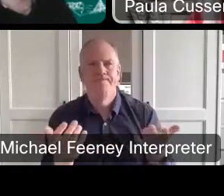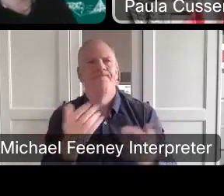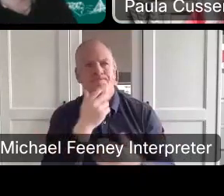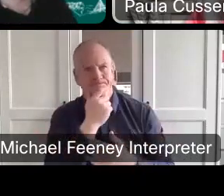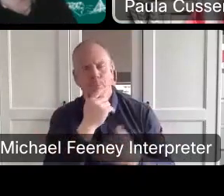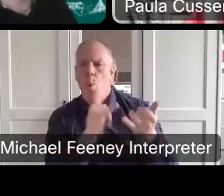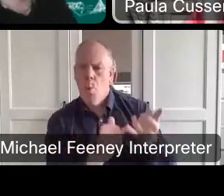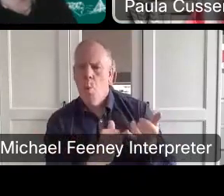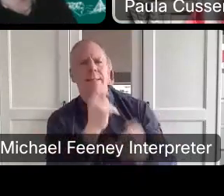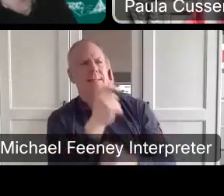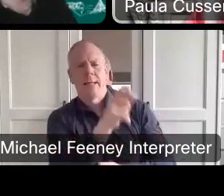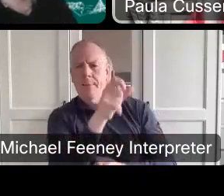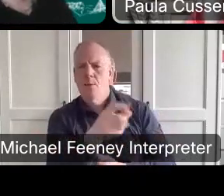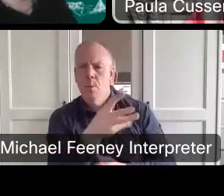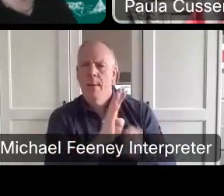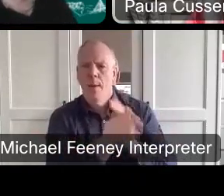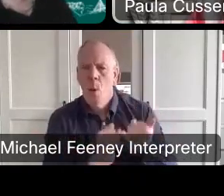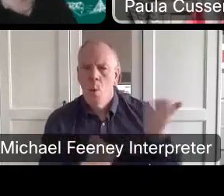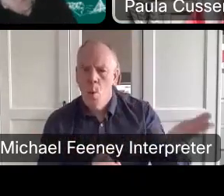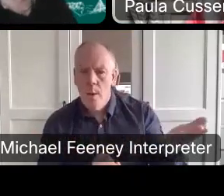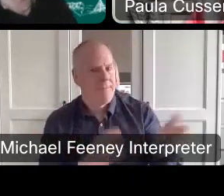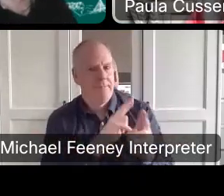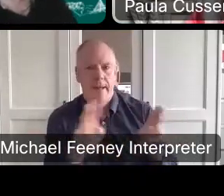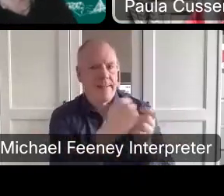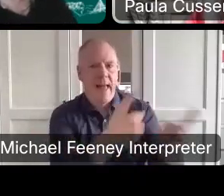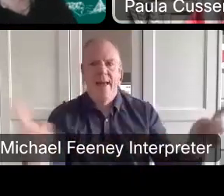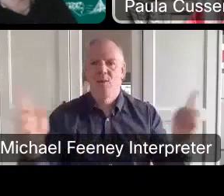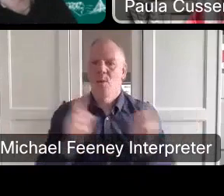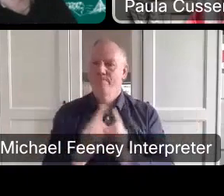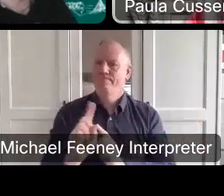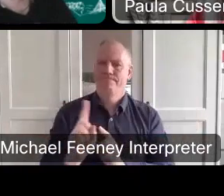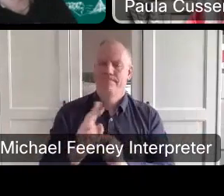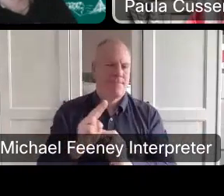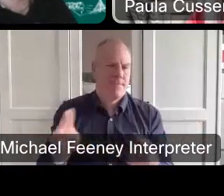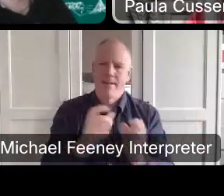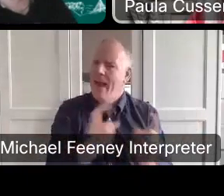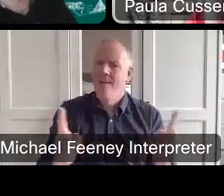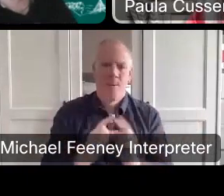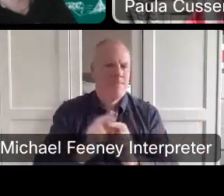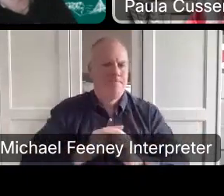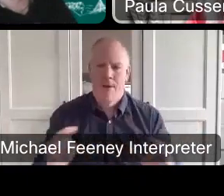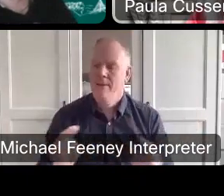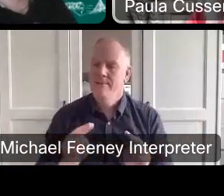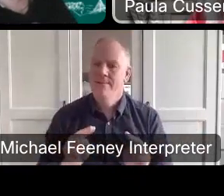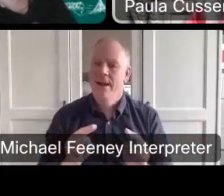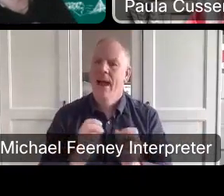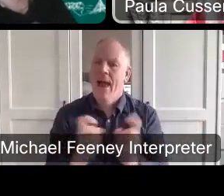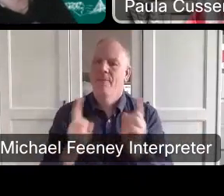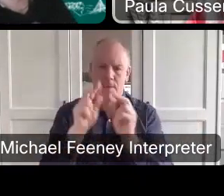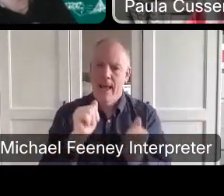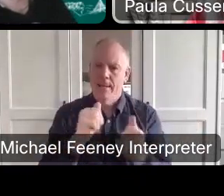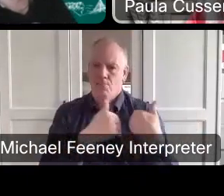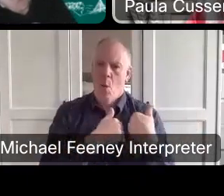are those designated people going to be? And it's not everyone. That's the piece I think that's really important, is not everyone can fulfill this